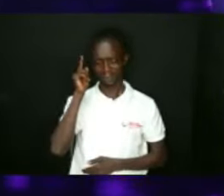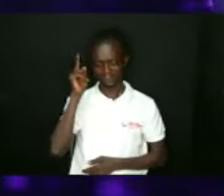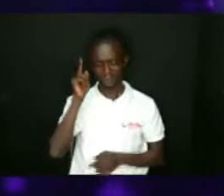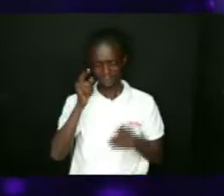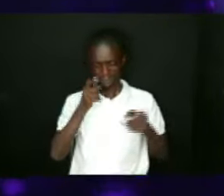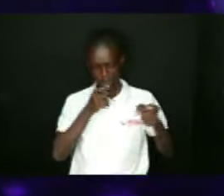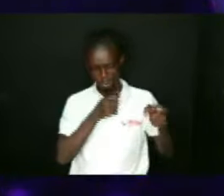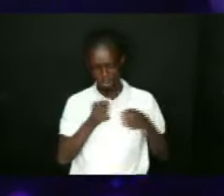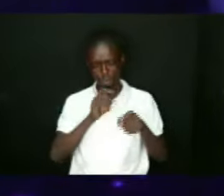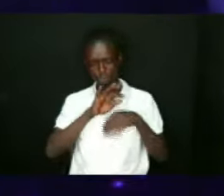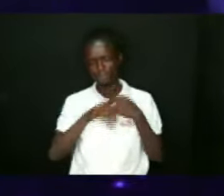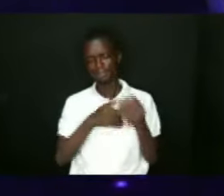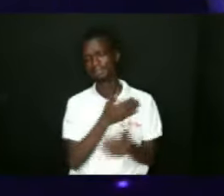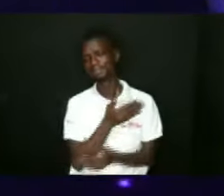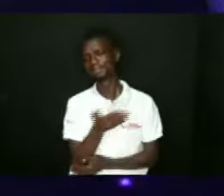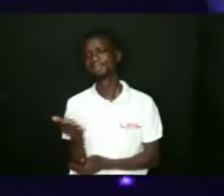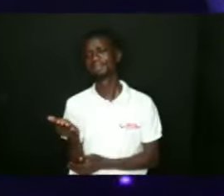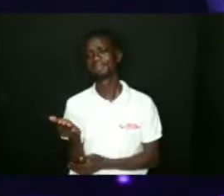all the